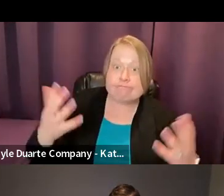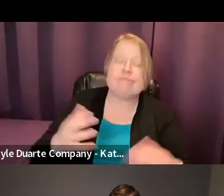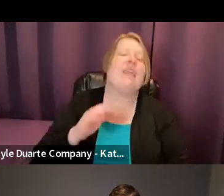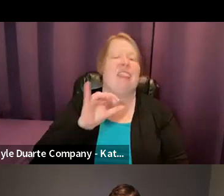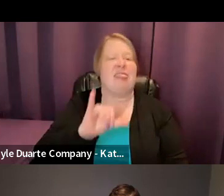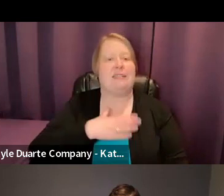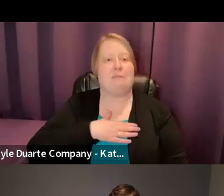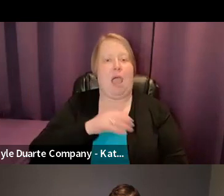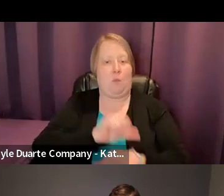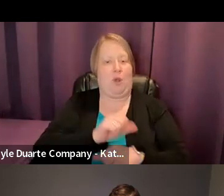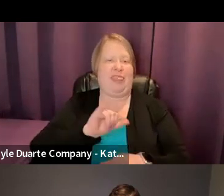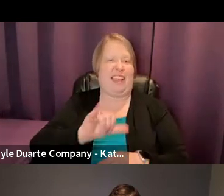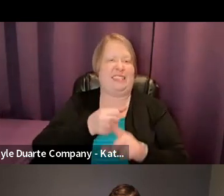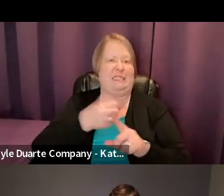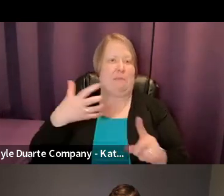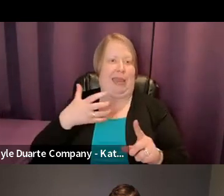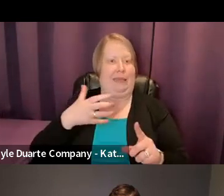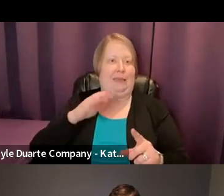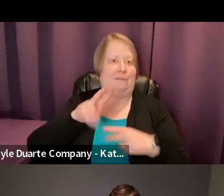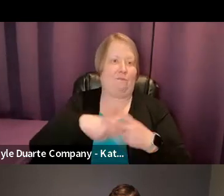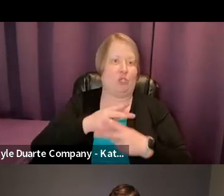expanded version of my bio.